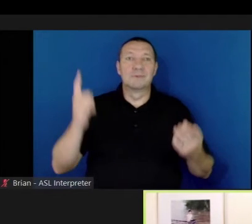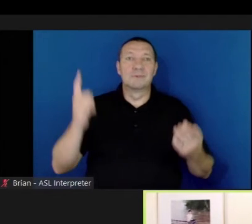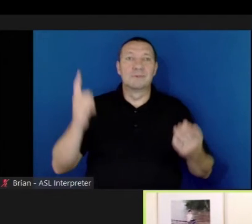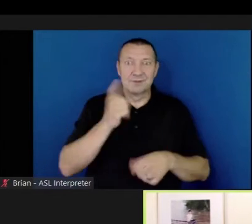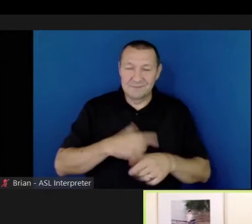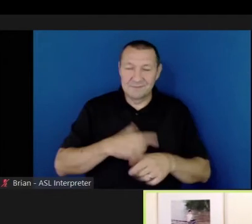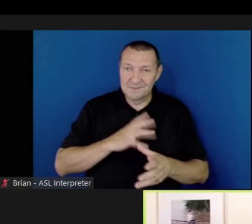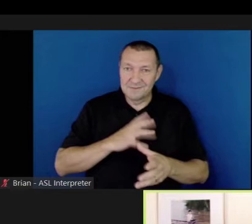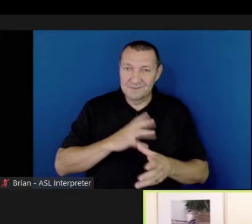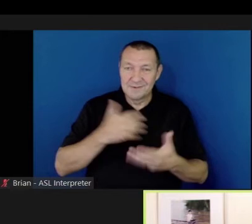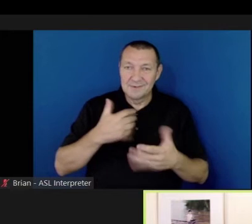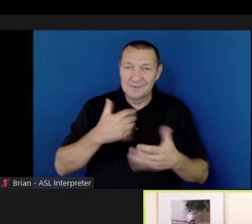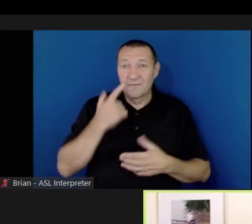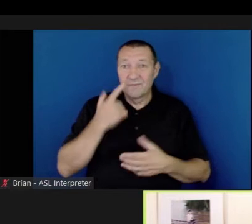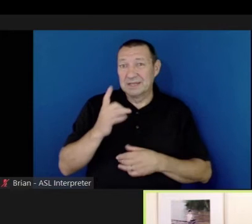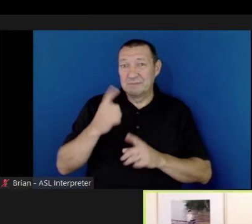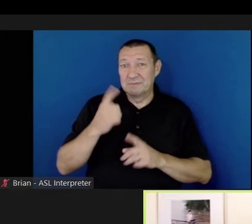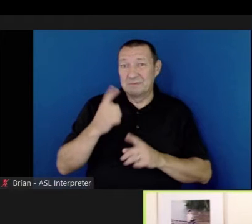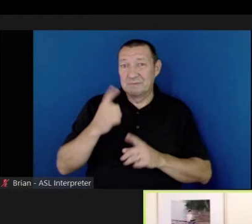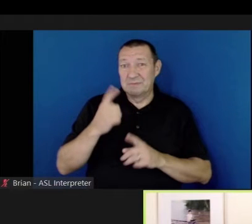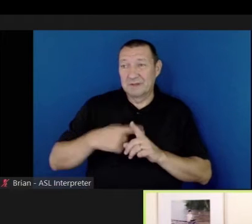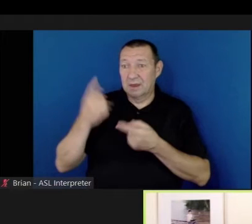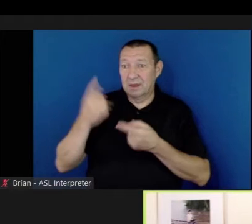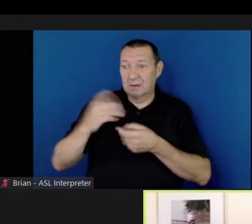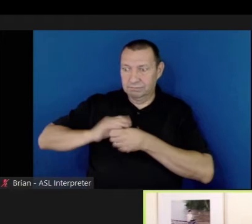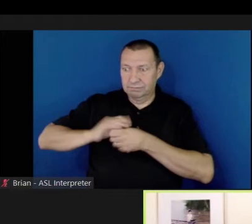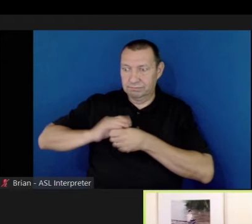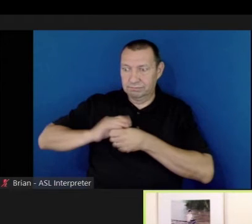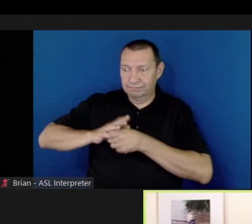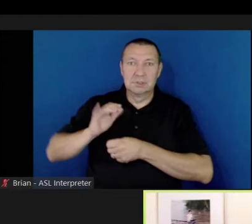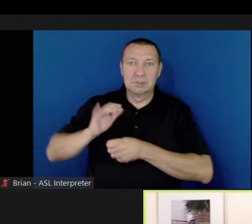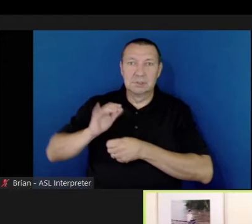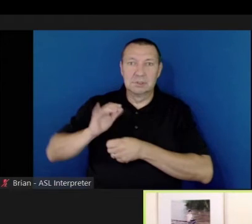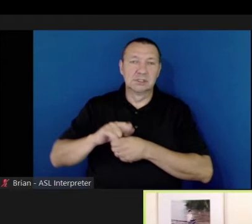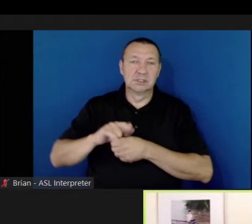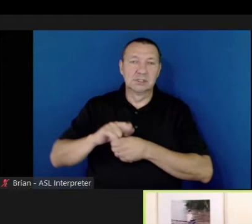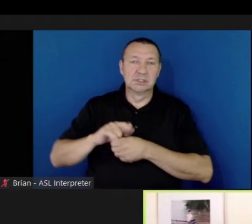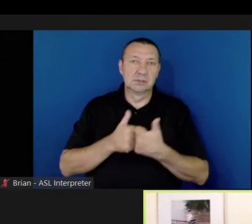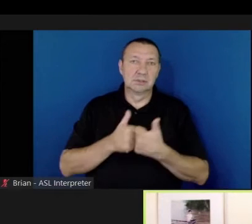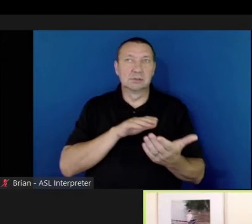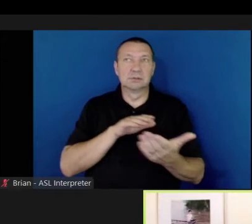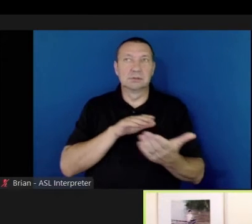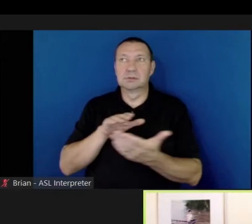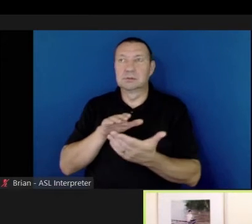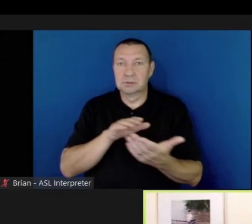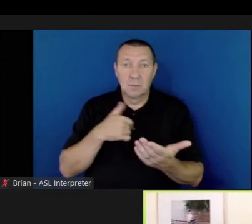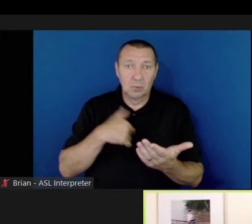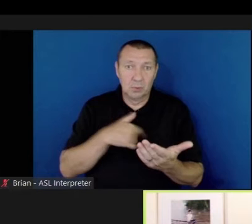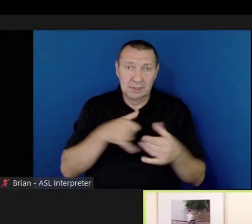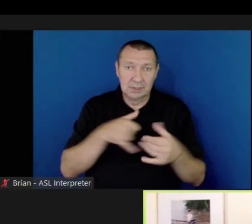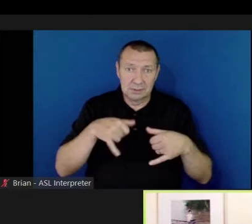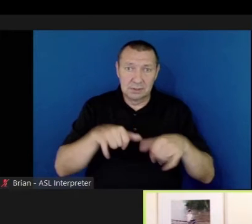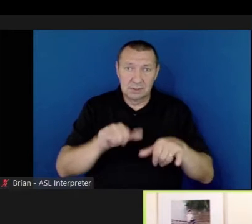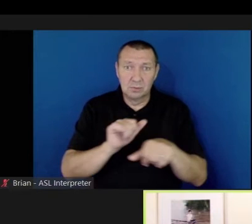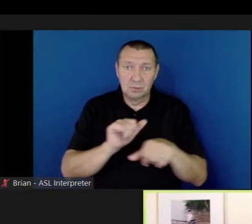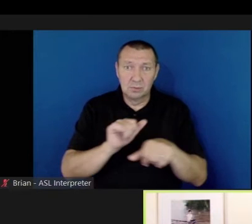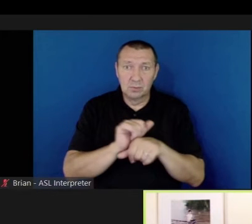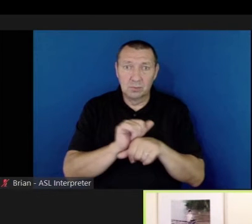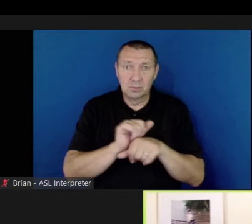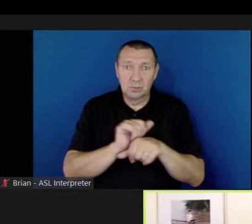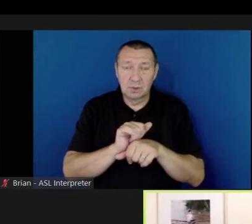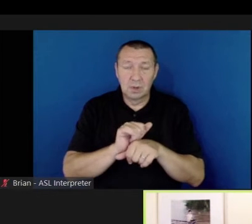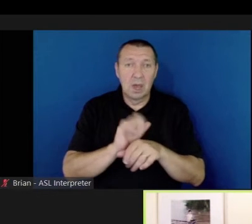18 months, needless to say, have been challenging, but we continue to do our work. We have pivoted to virtual